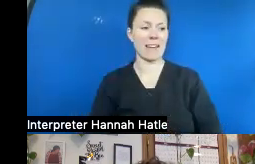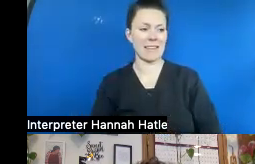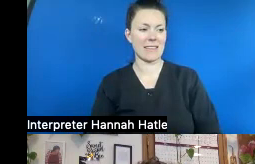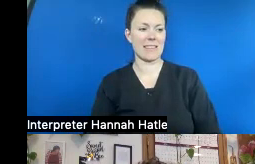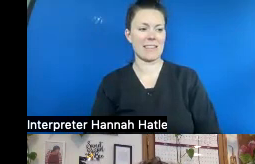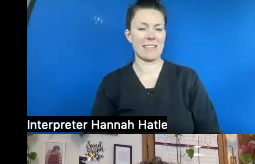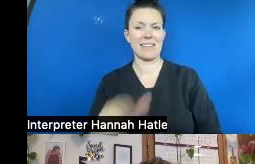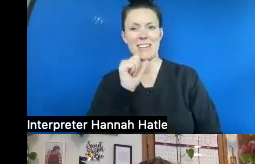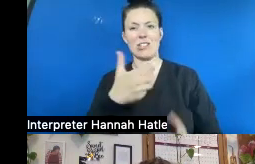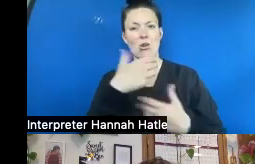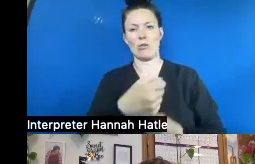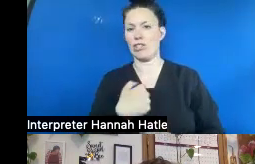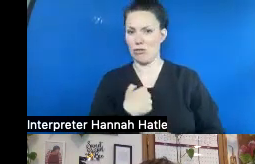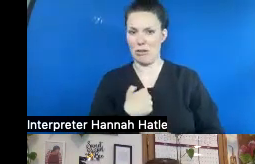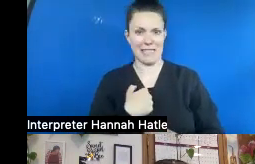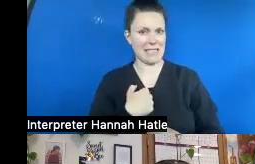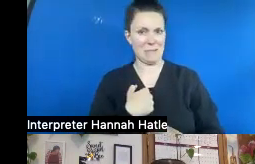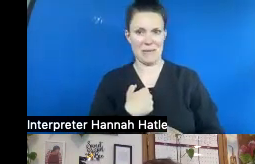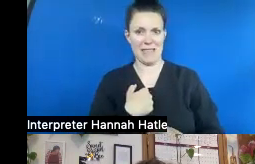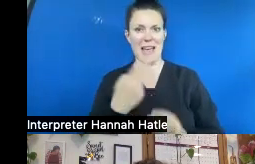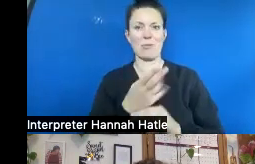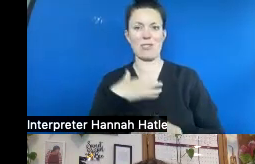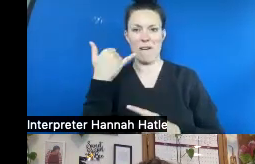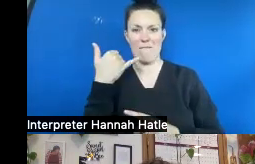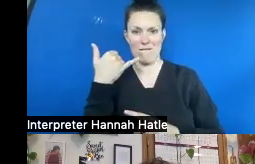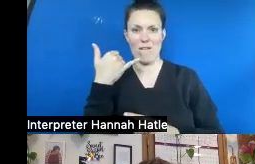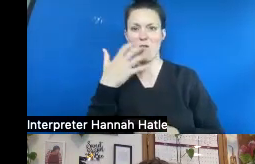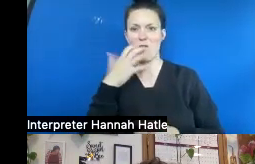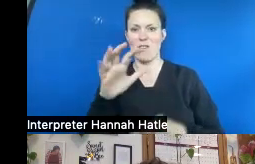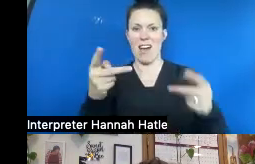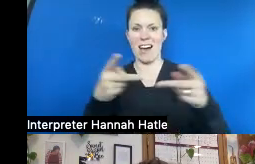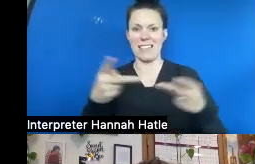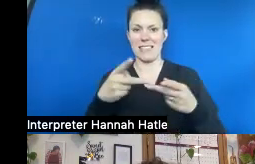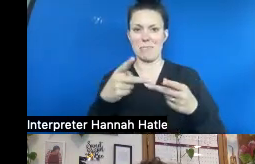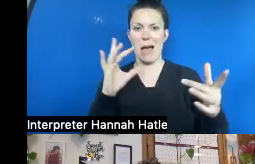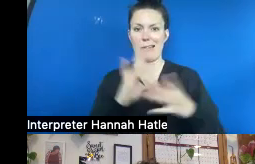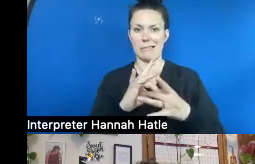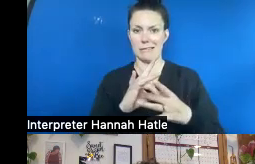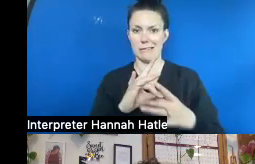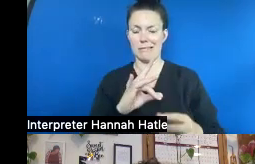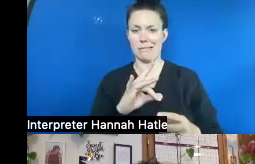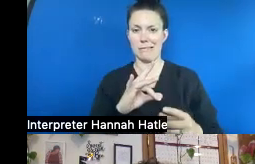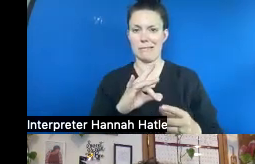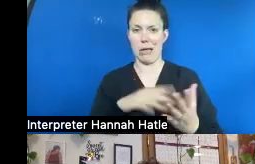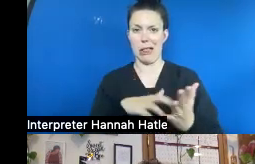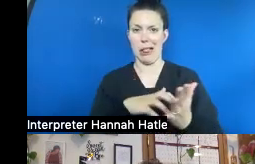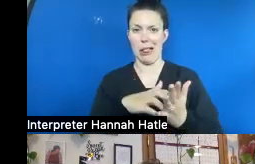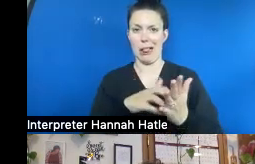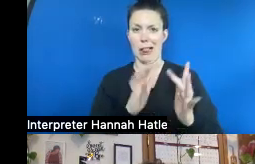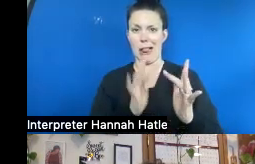trust me though, because I'm on my phone hotspot, Okay. but I'm